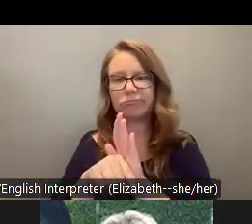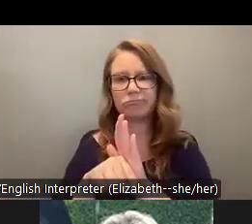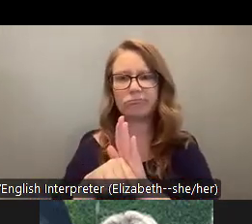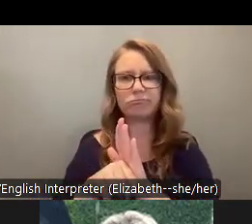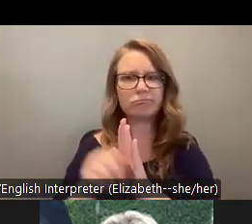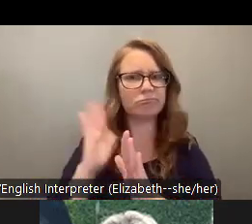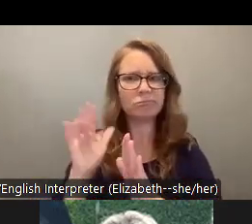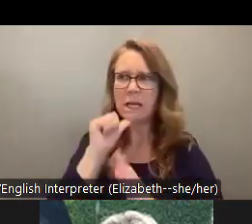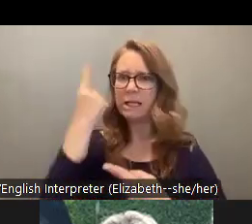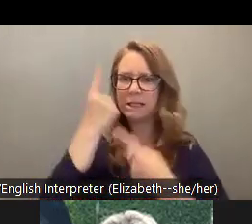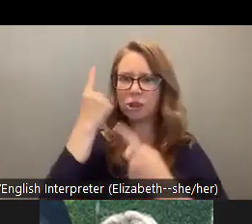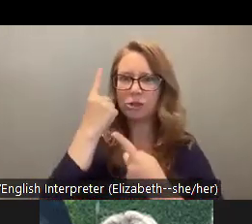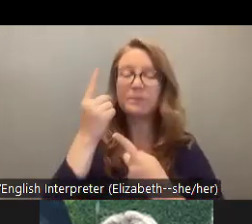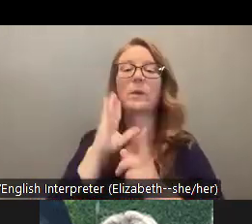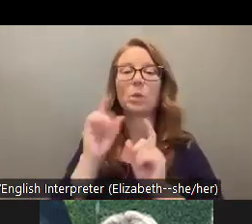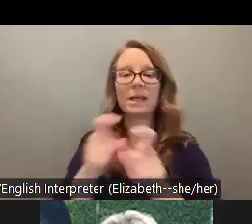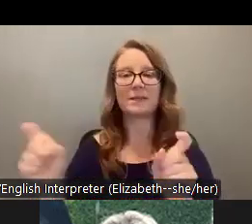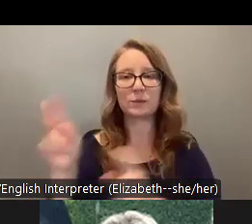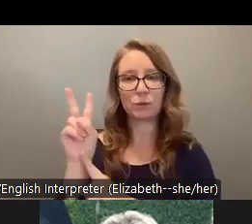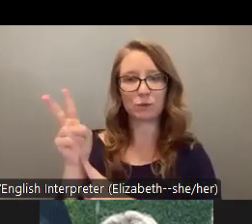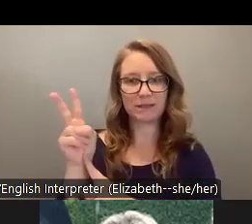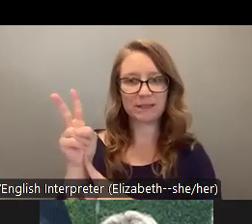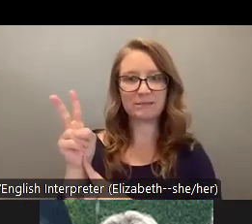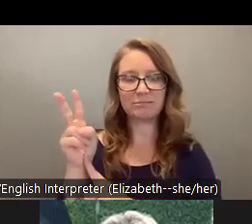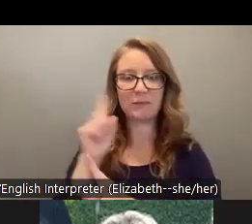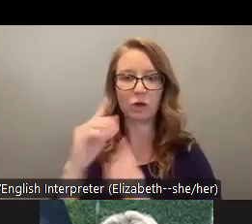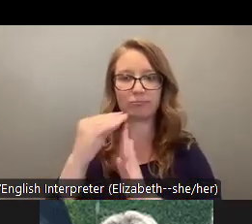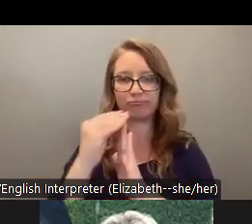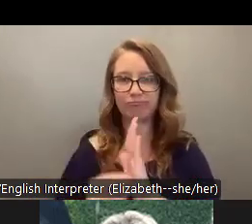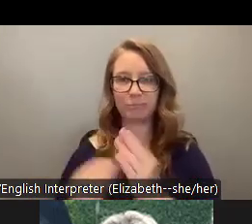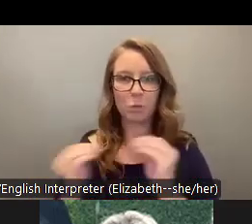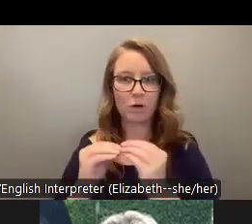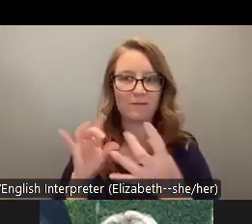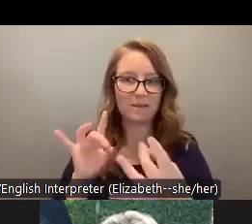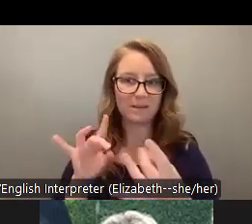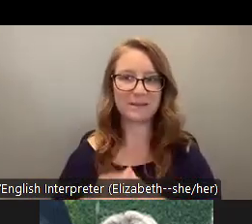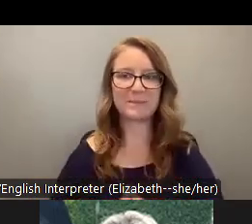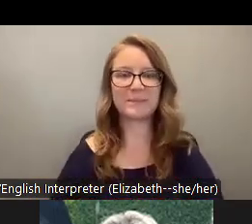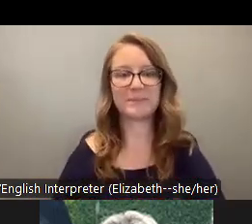And again, you guys will have 2 minutes to provide additional feedback on this.